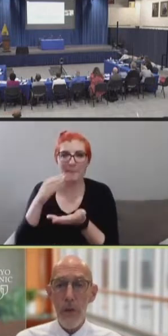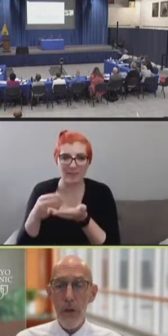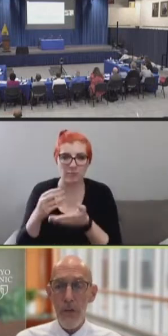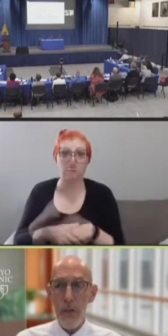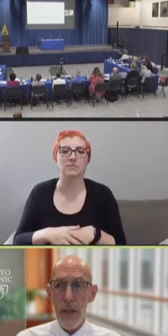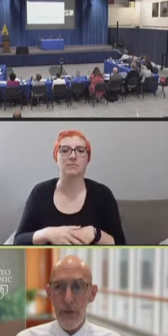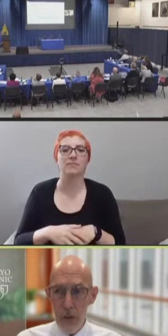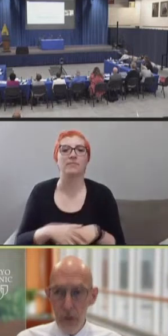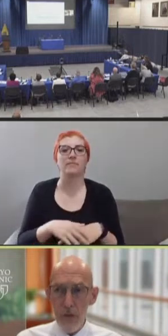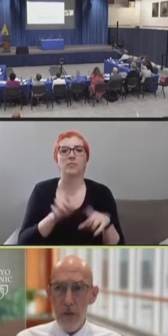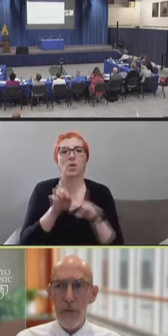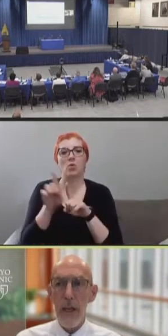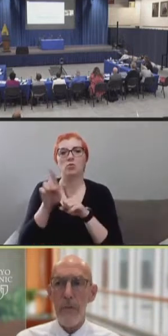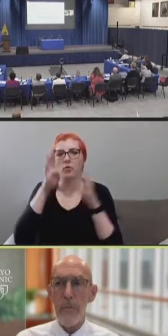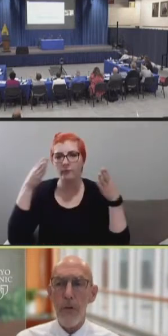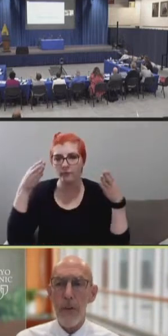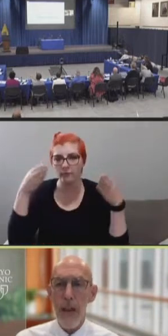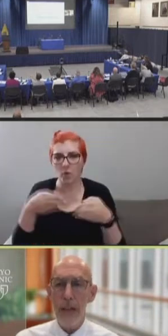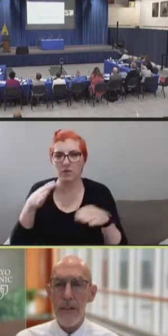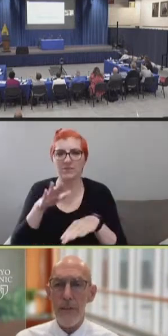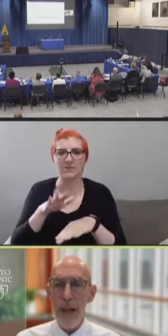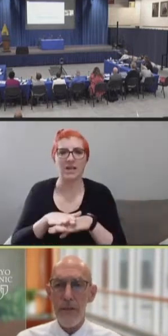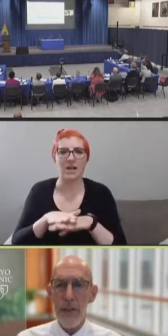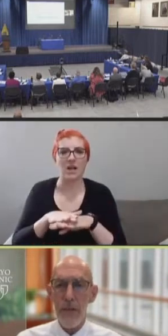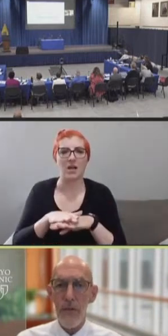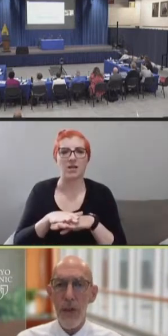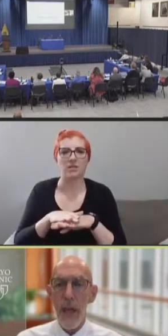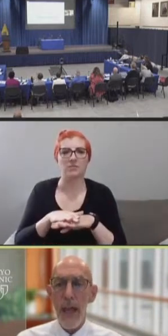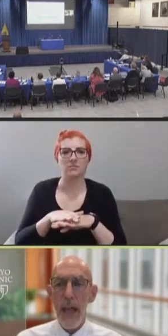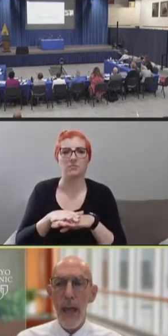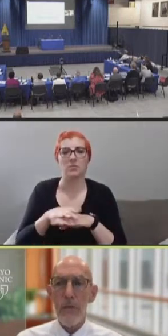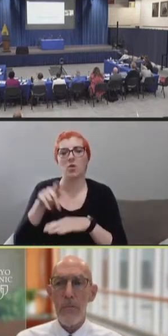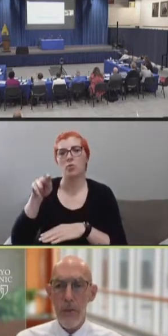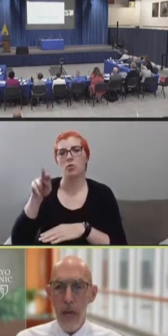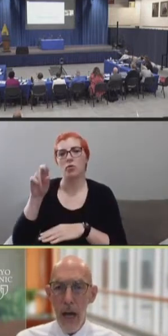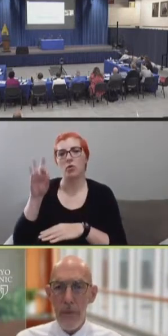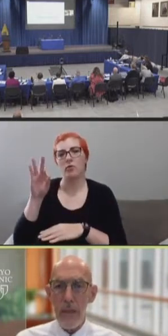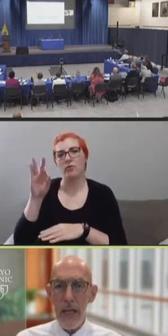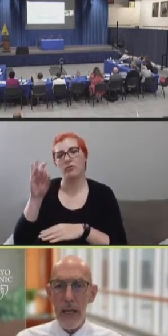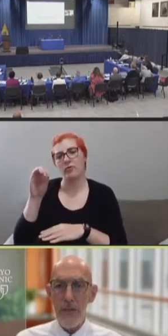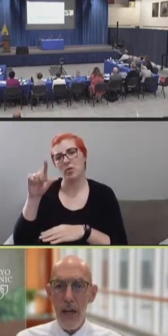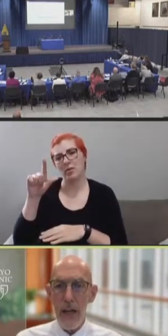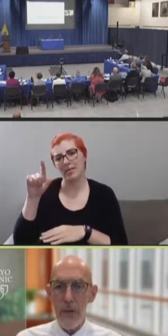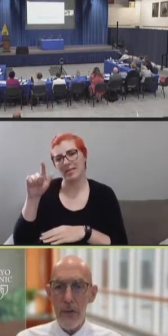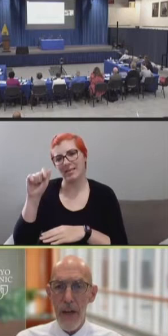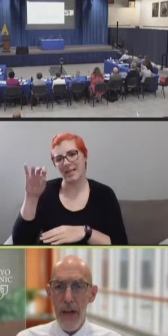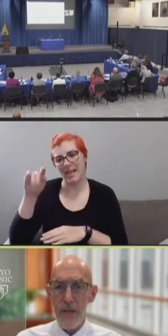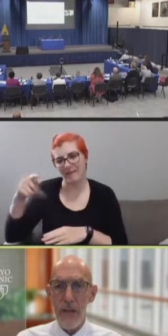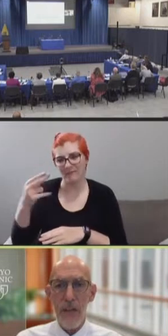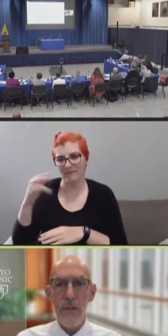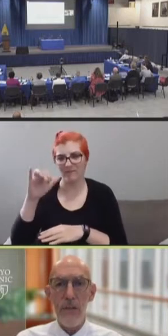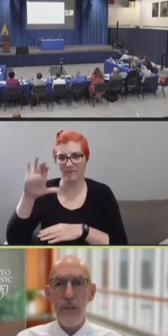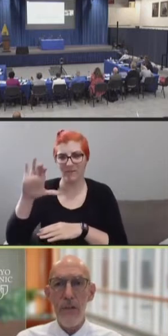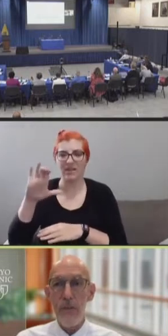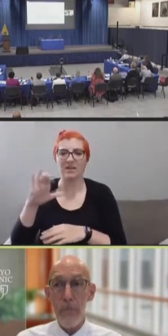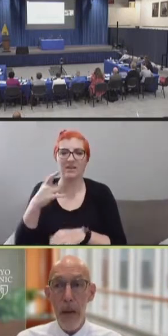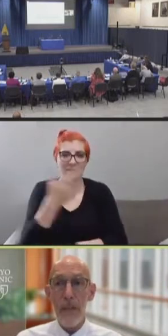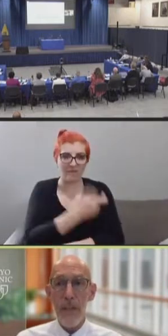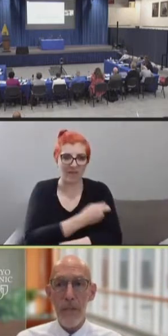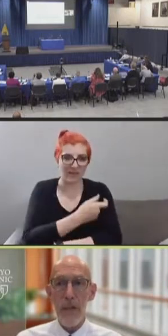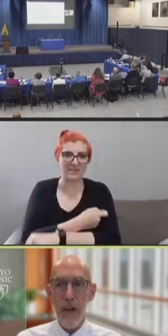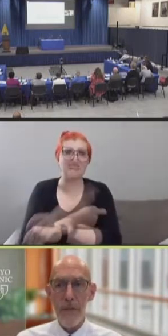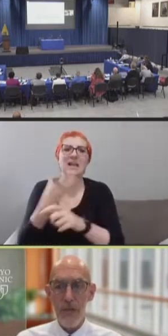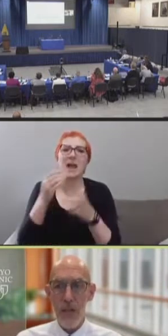was focused exclusively on prophylactic vaccines and predominantly on childhood vaccines,